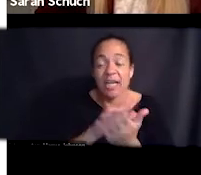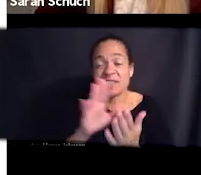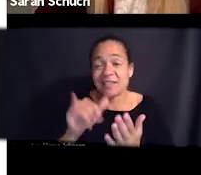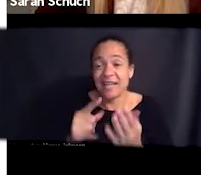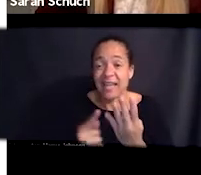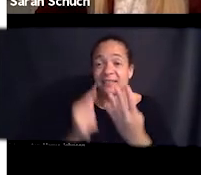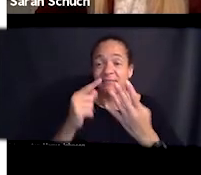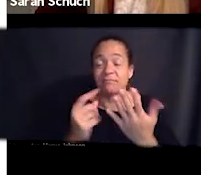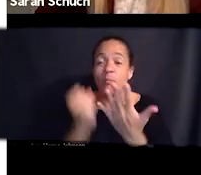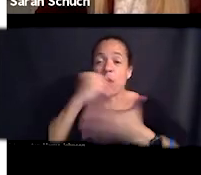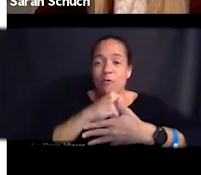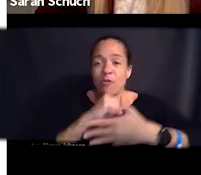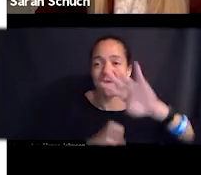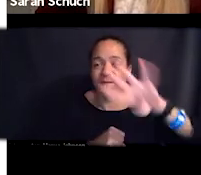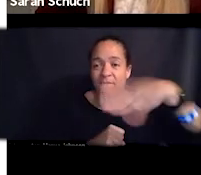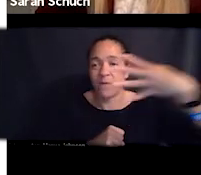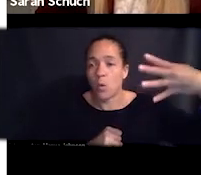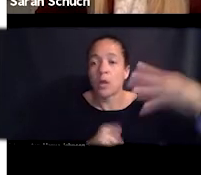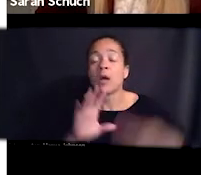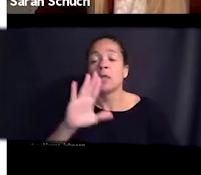This tomorrow on Saturday,